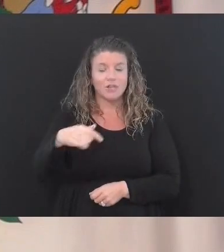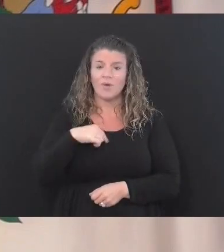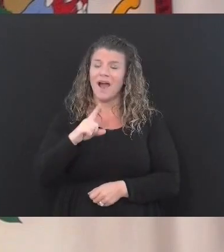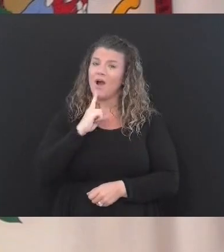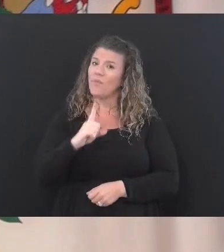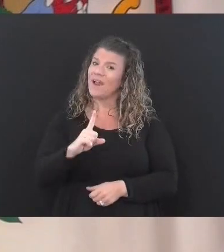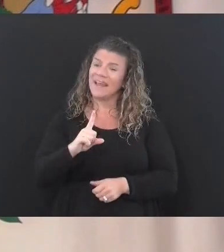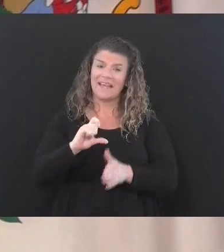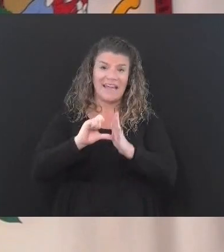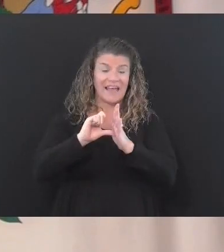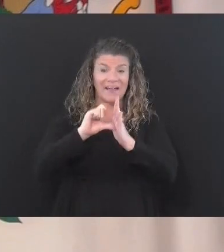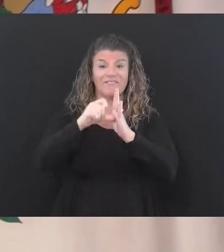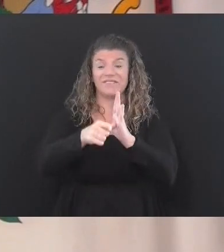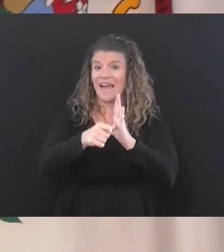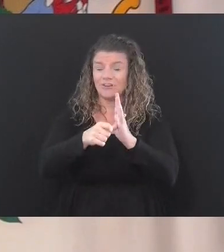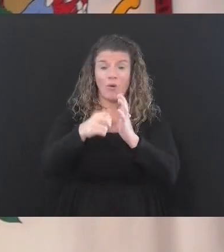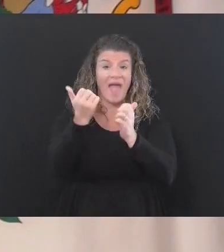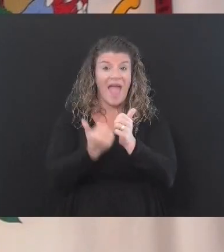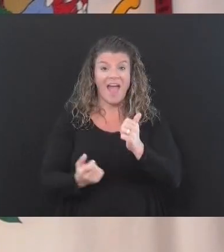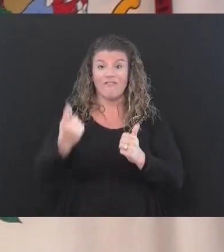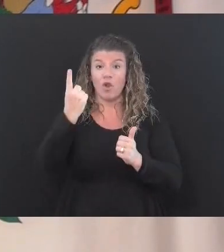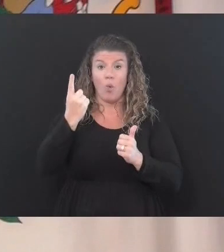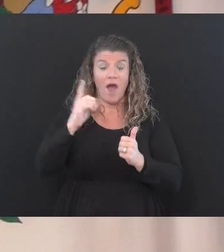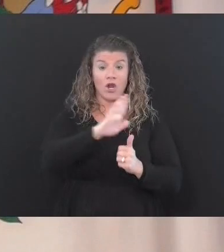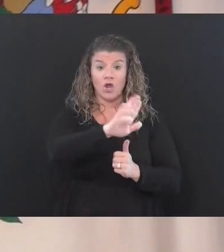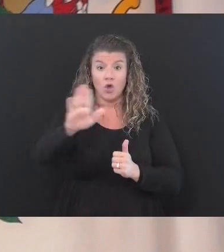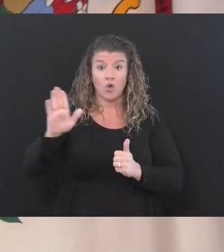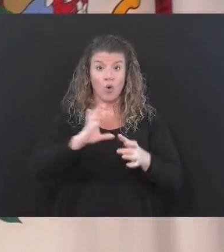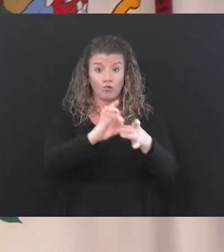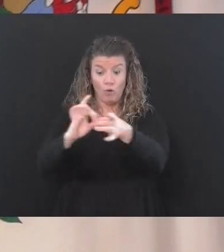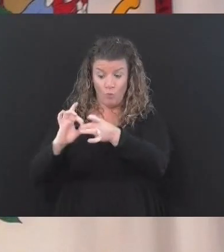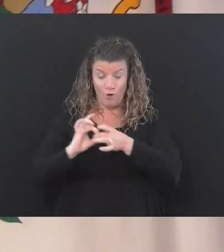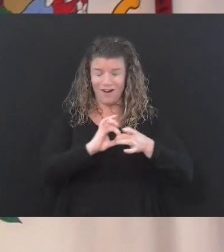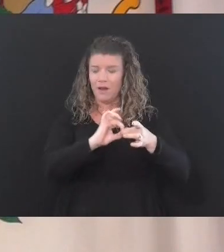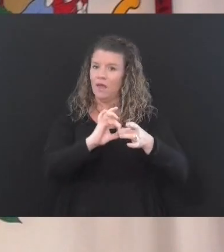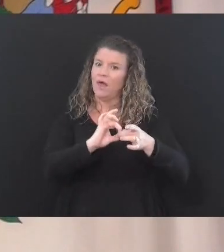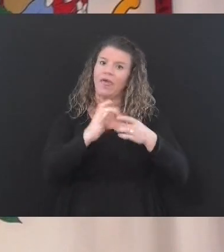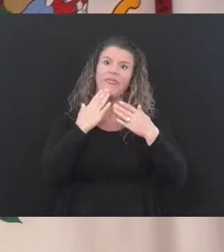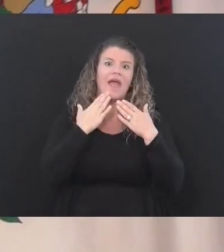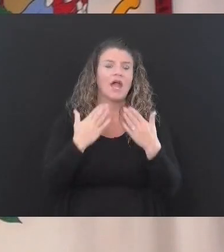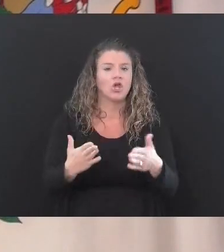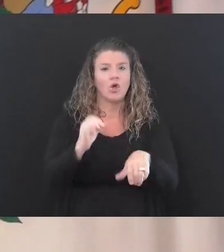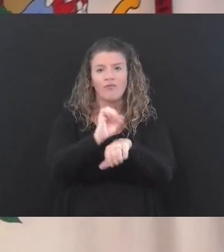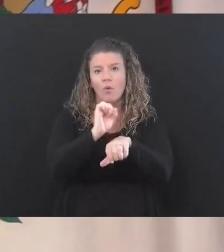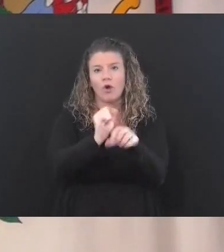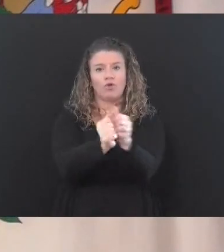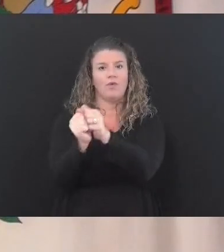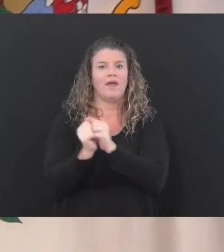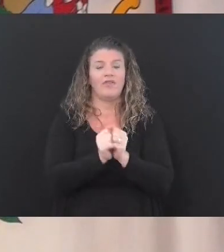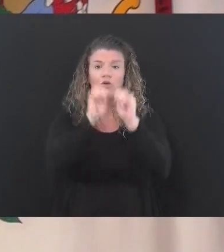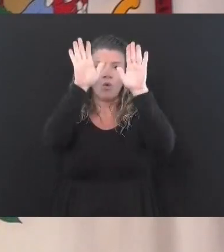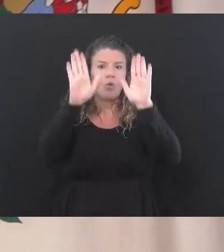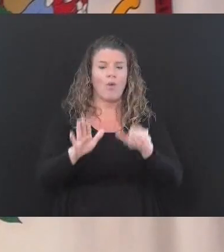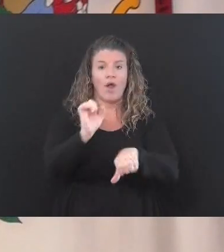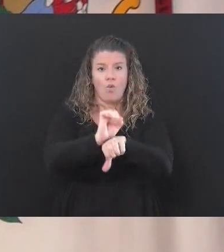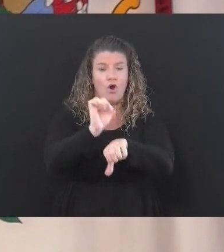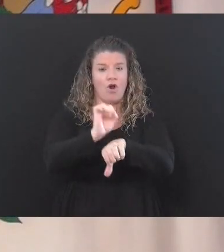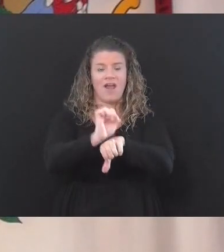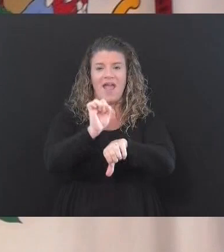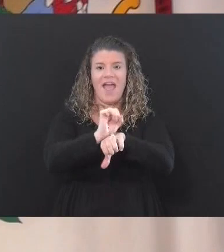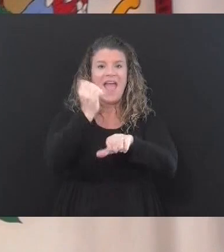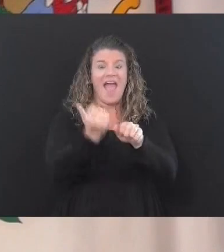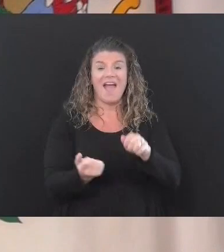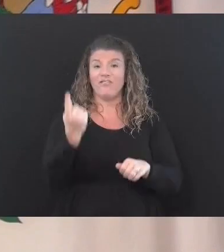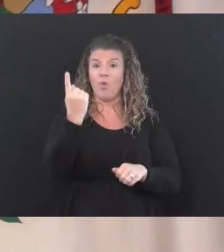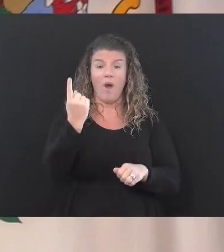emphasize to all those agencies my thanks for them working together. They're doing great, great work. And everybody's all